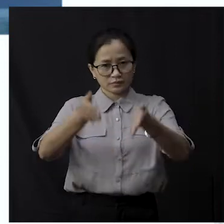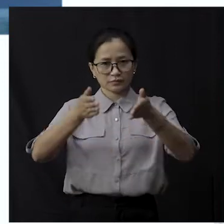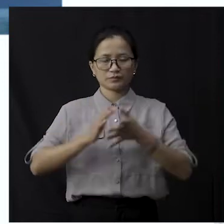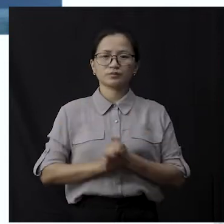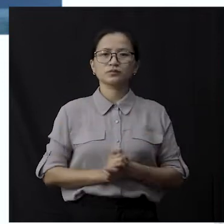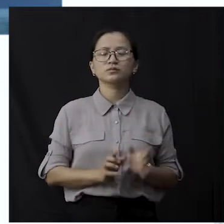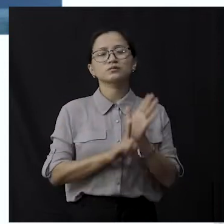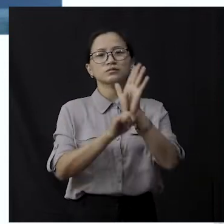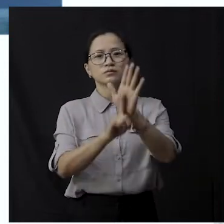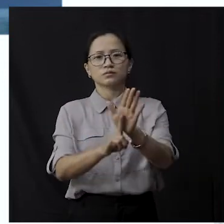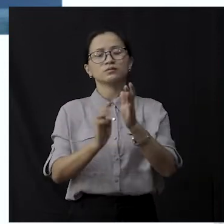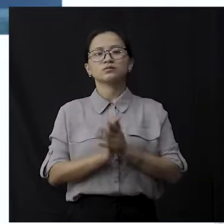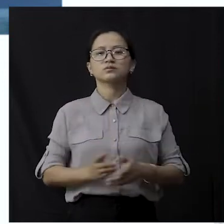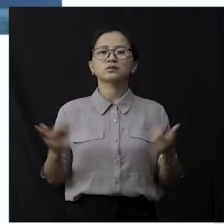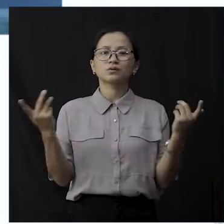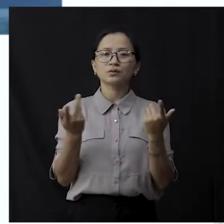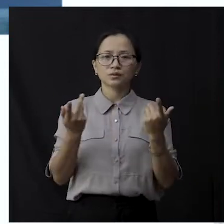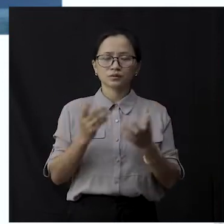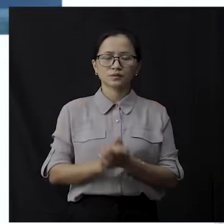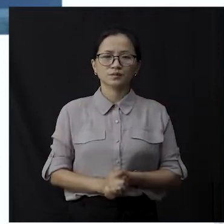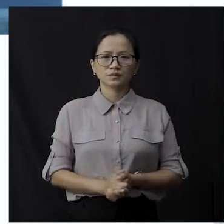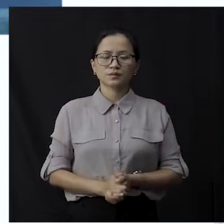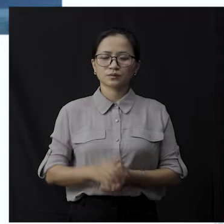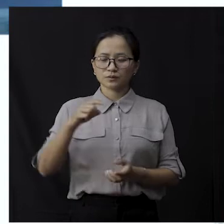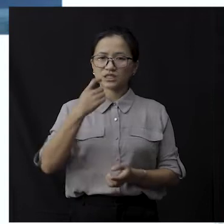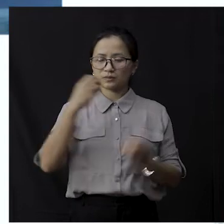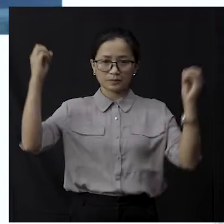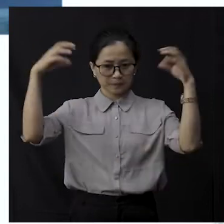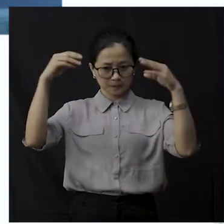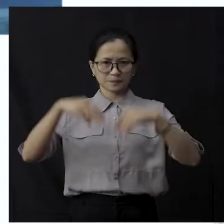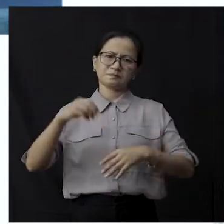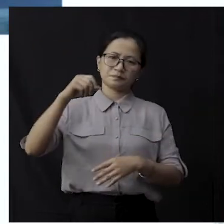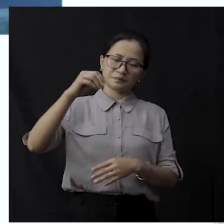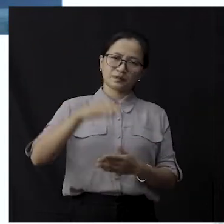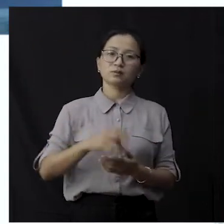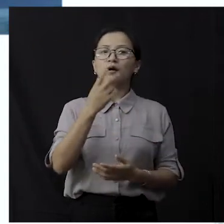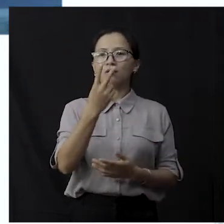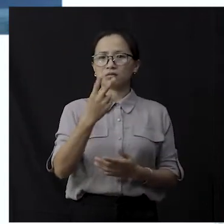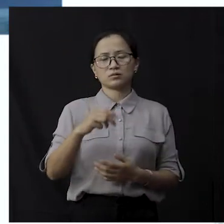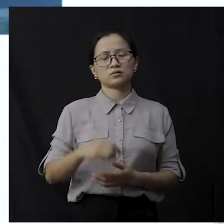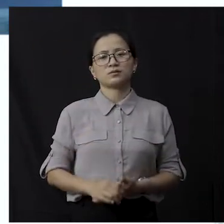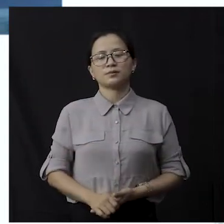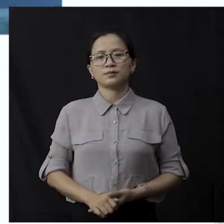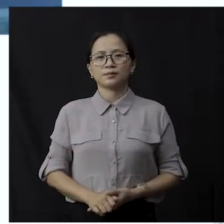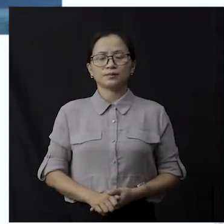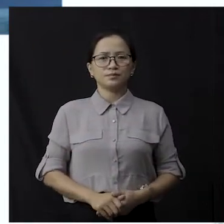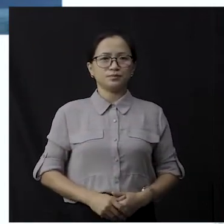So let me show you what happens when this snow melts. How does it looks? So you can see